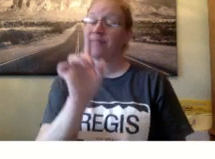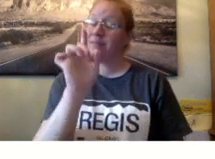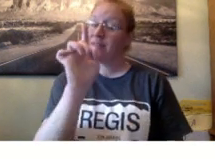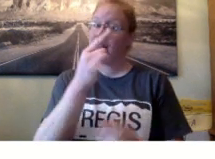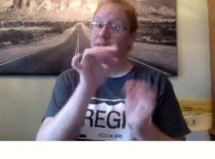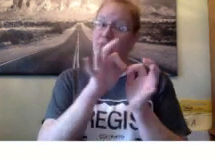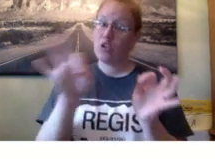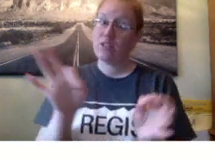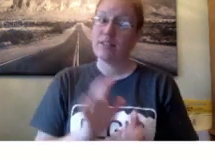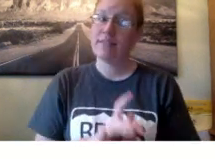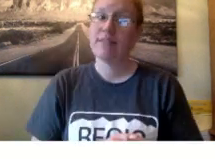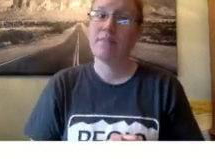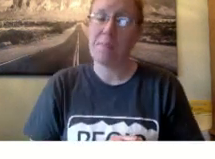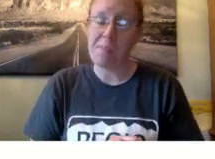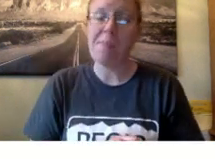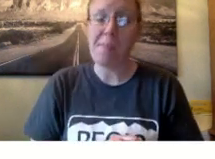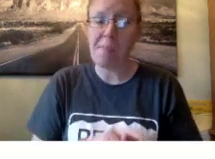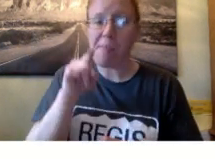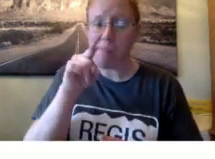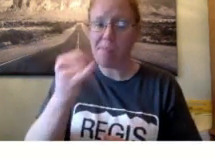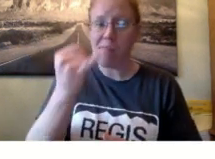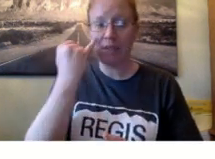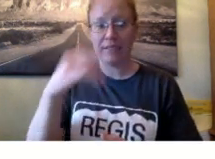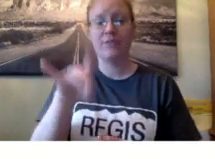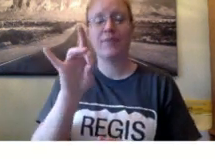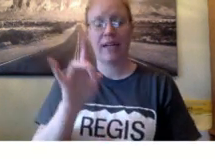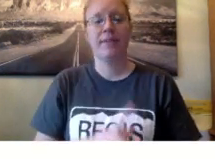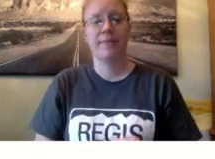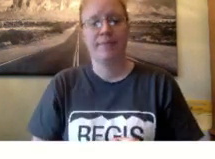first sentence. Go ahead and point to it if you found it.